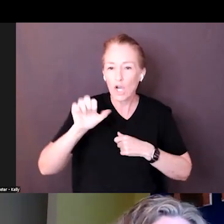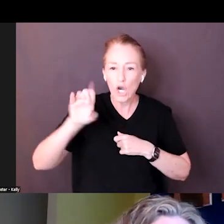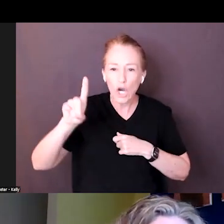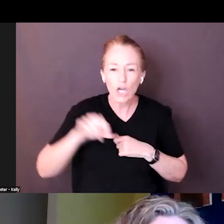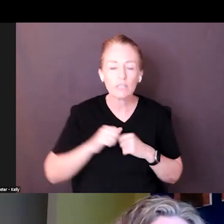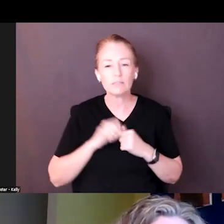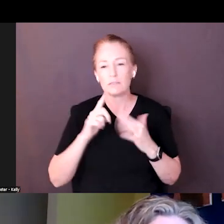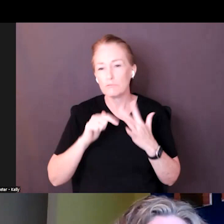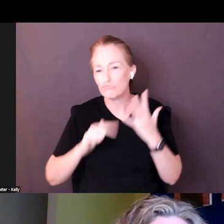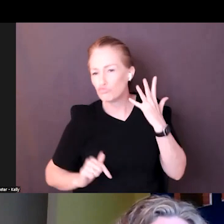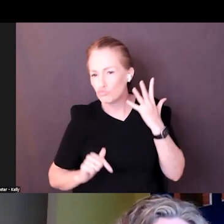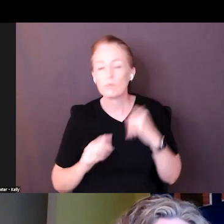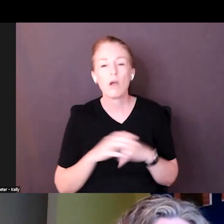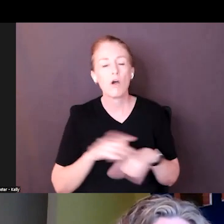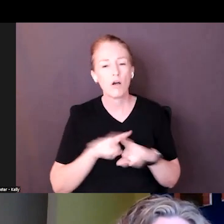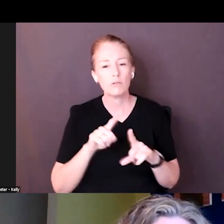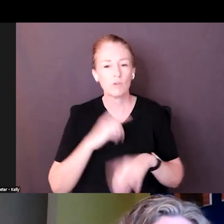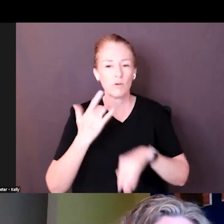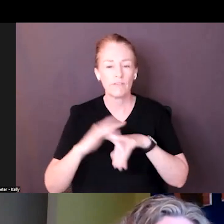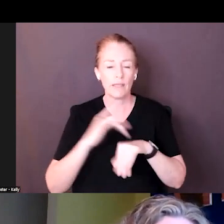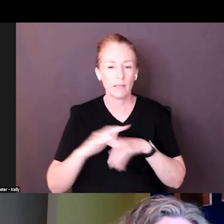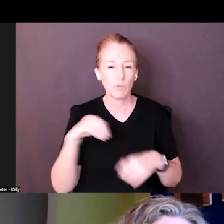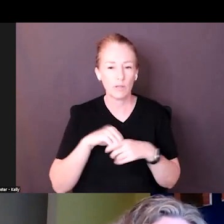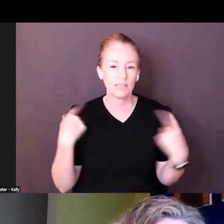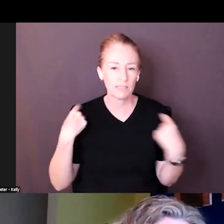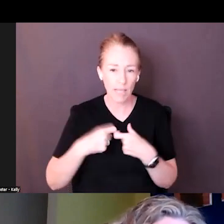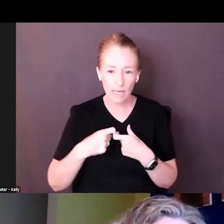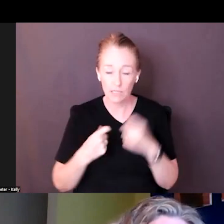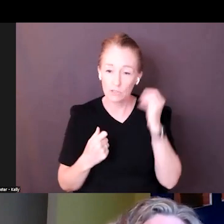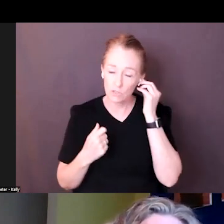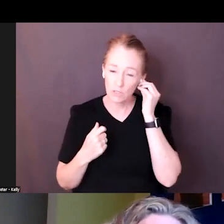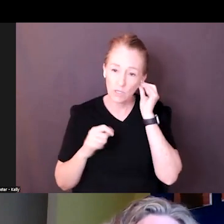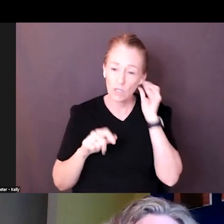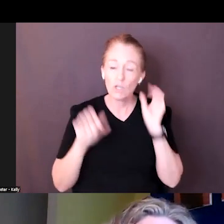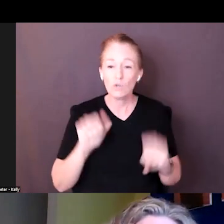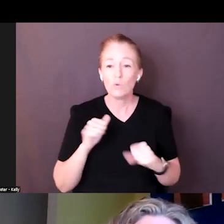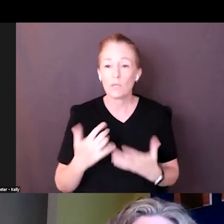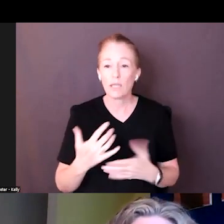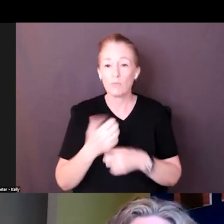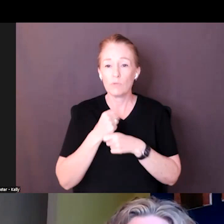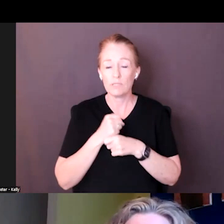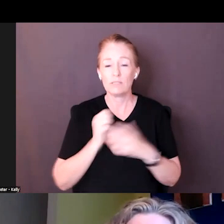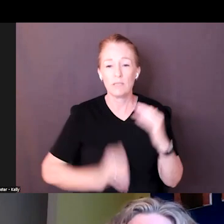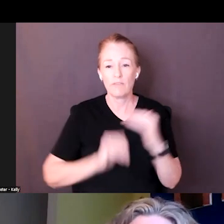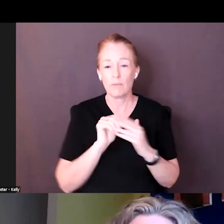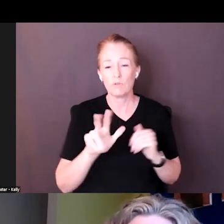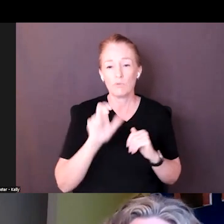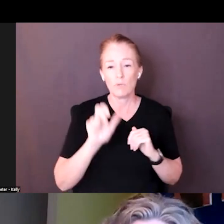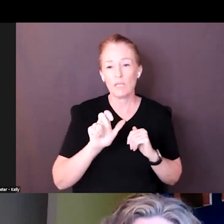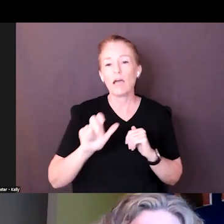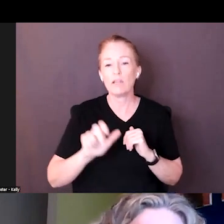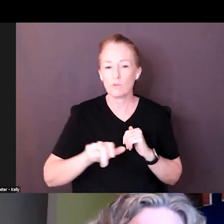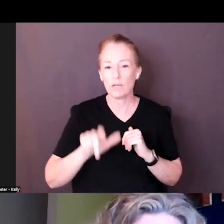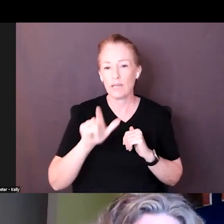we encourage you to get some of these materials. You can receive up to 326 materials for